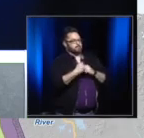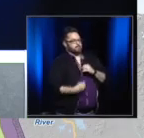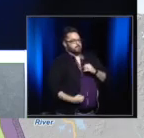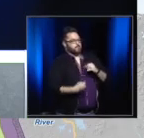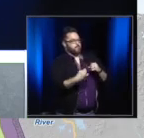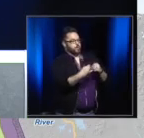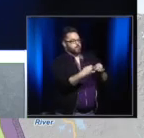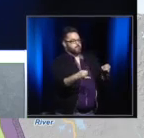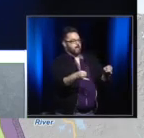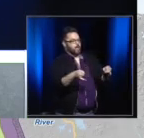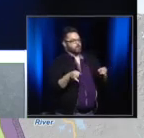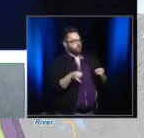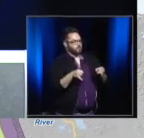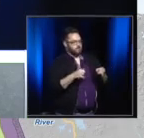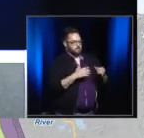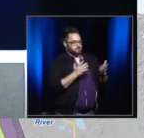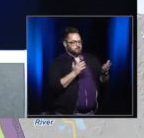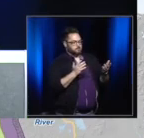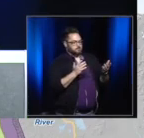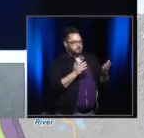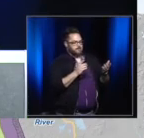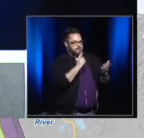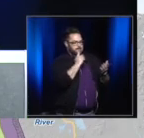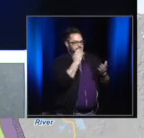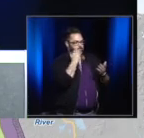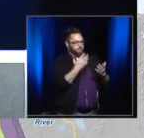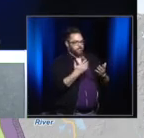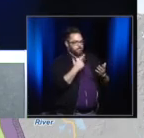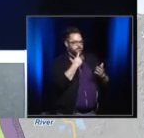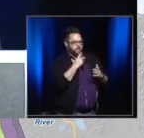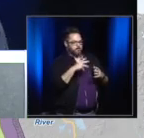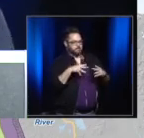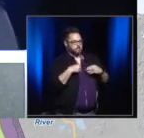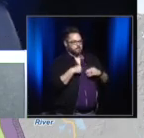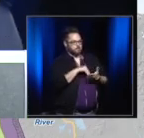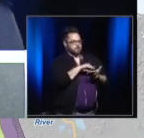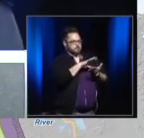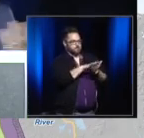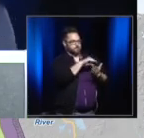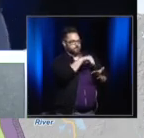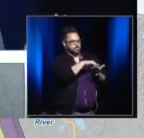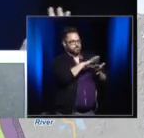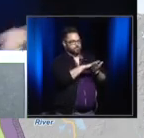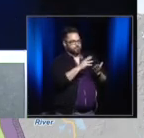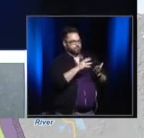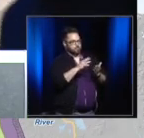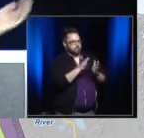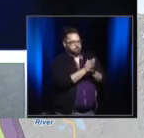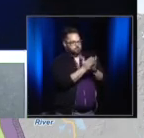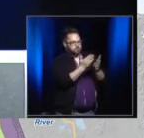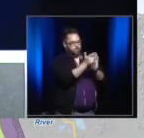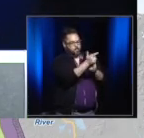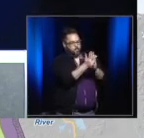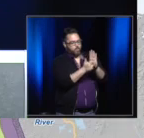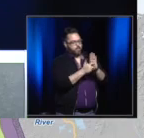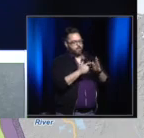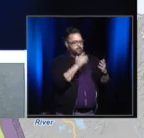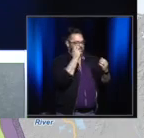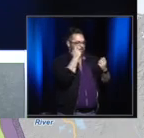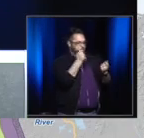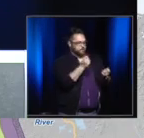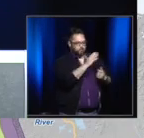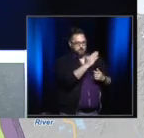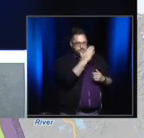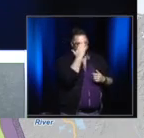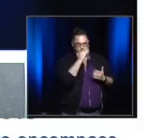unusual adoption of a piece of information that we've seen being written into law, but there we have it. You never know how your data are going to be